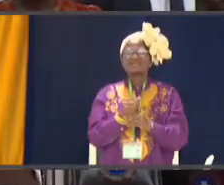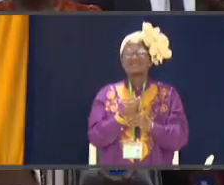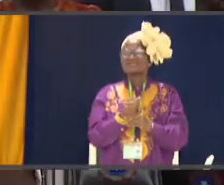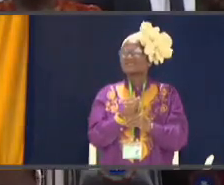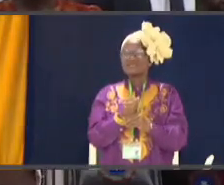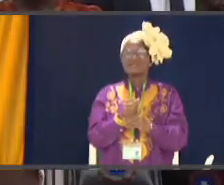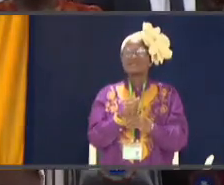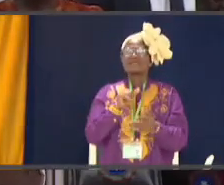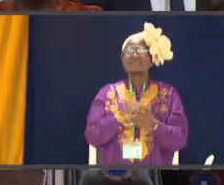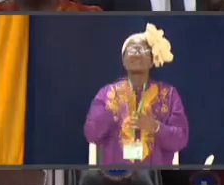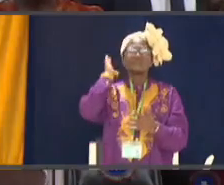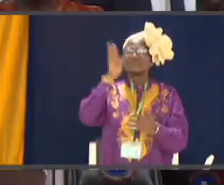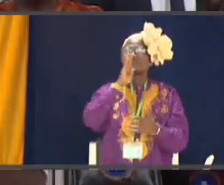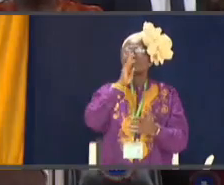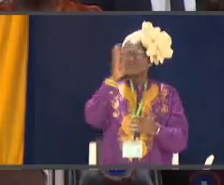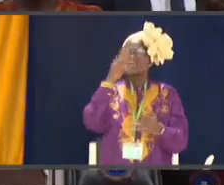It will be well with you.